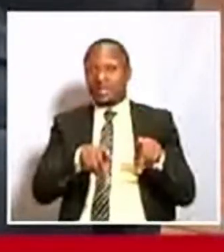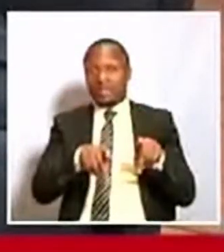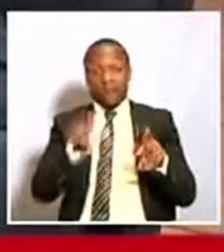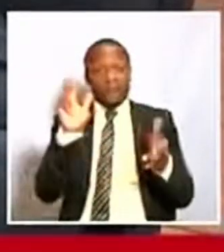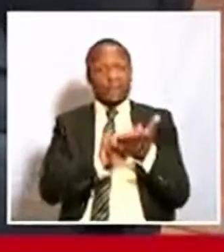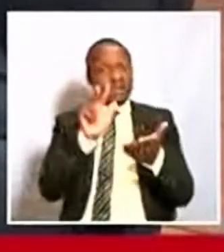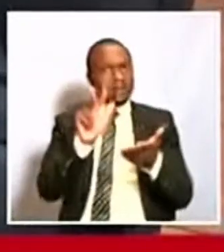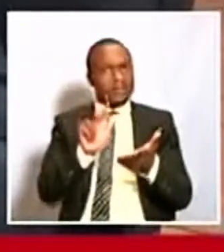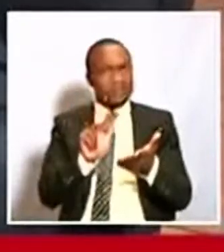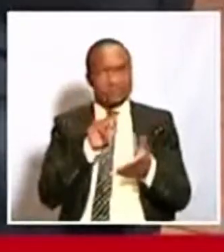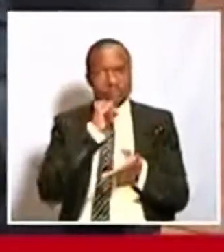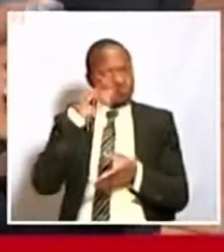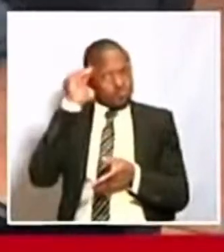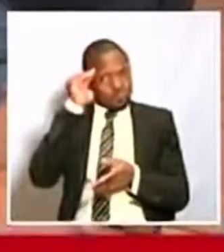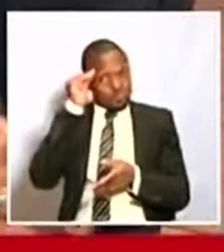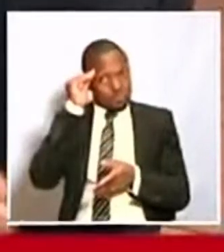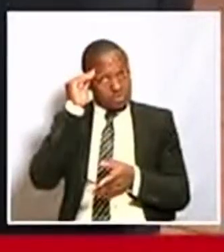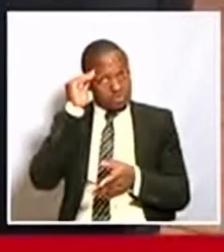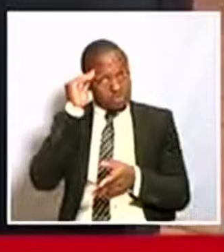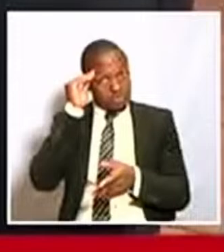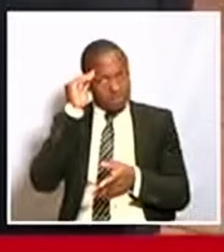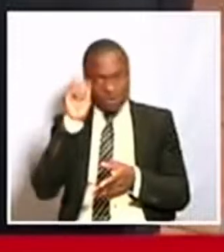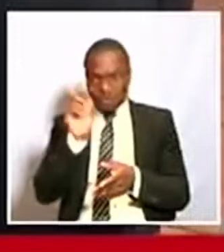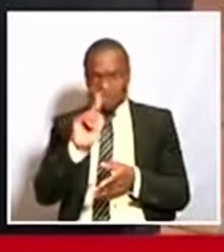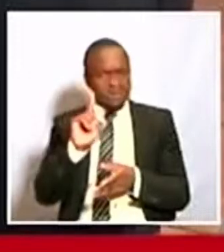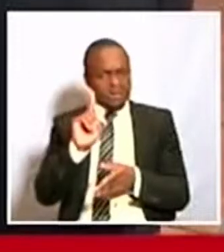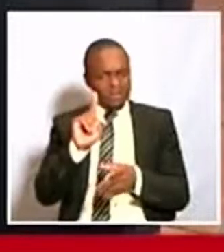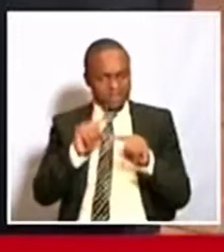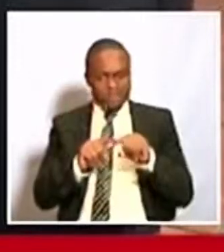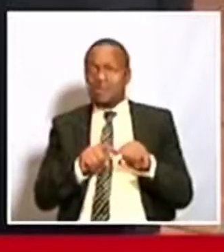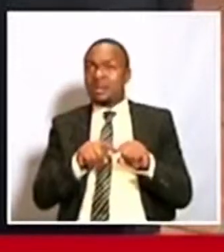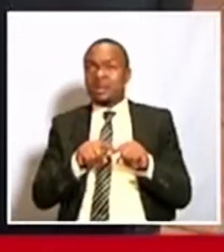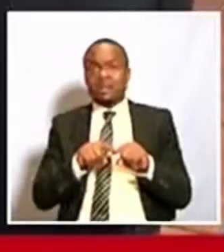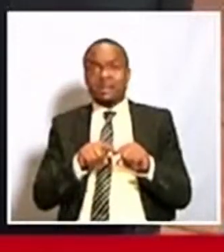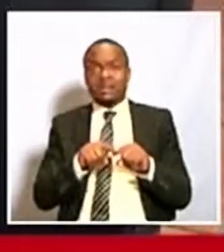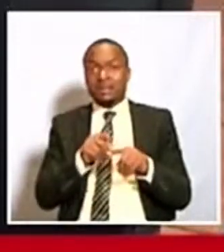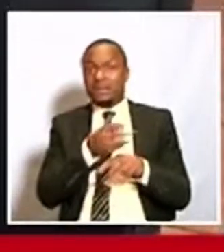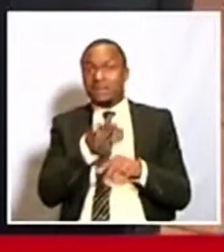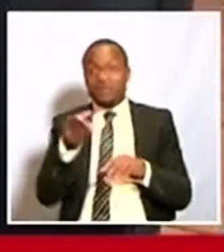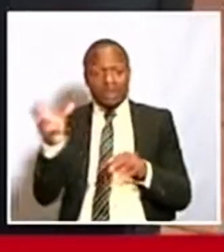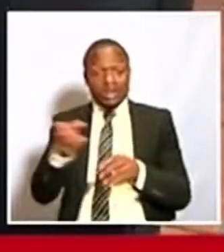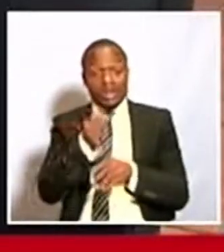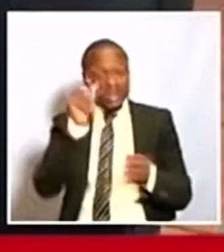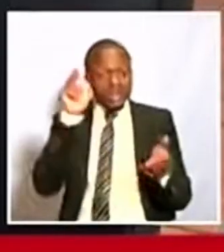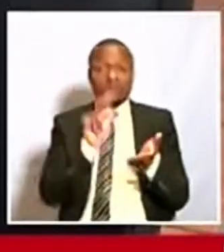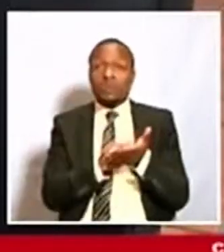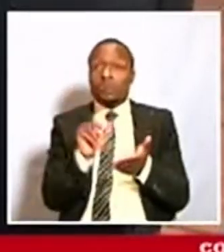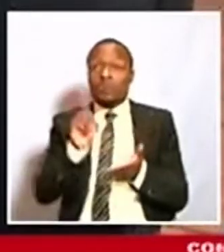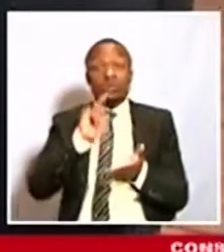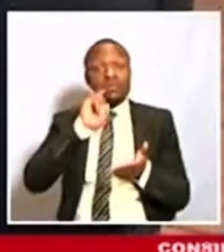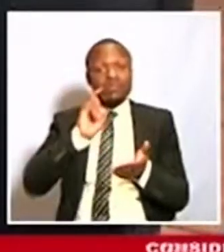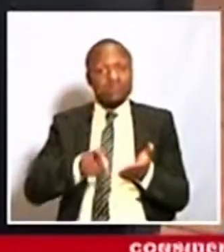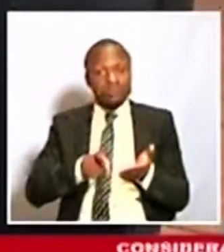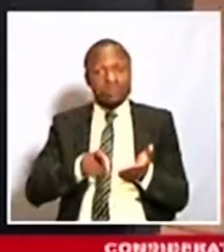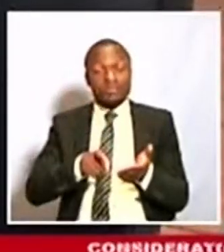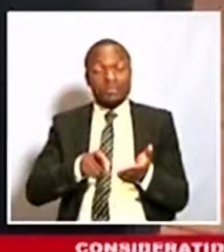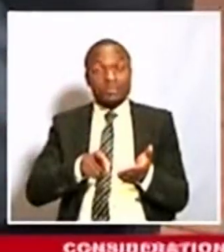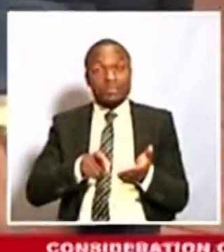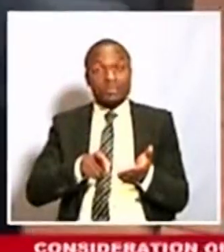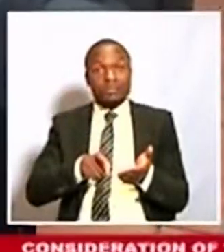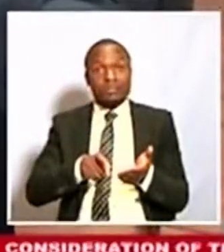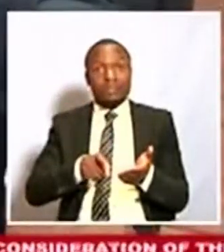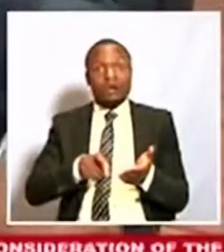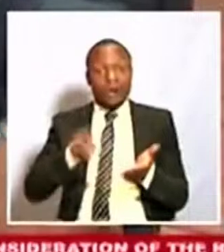signature. I don't know where they were basing the payment on, because where you should base the payment is